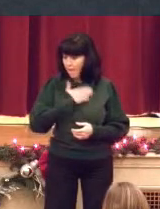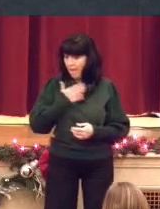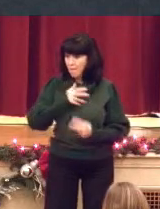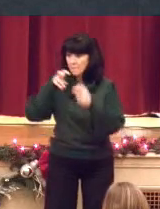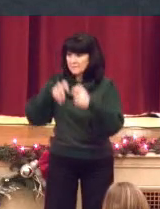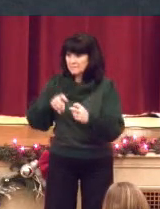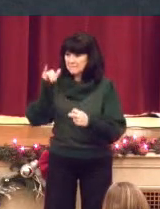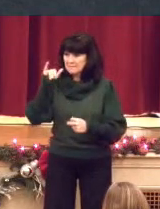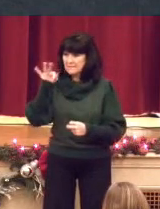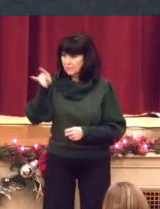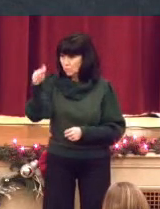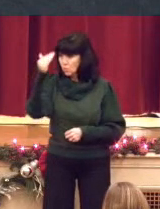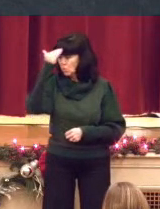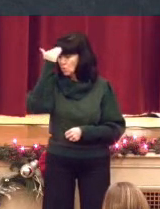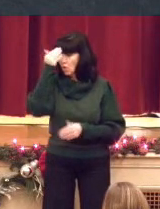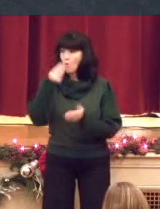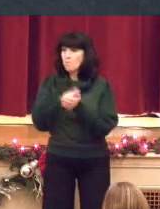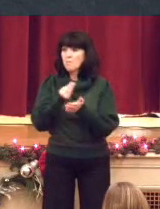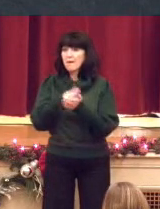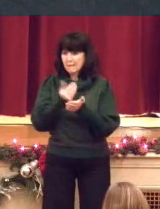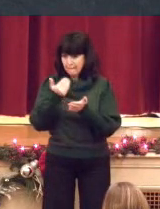sitting around not being used.